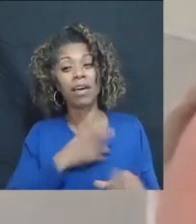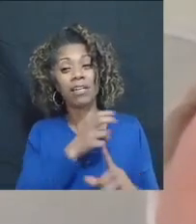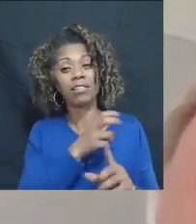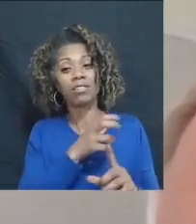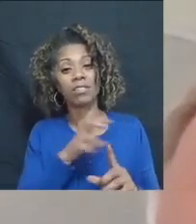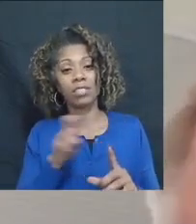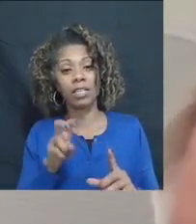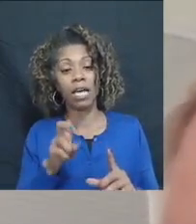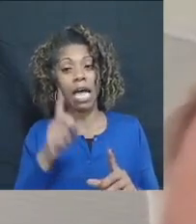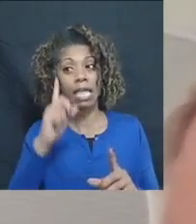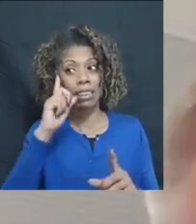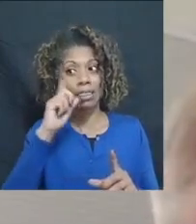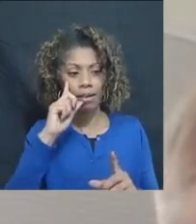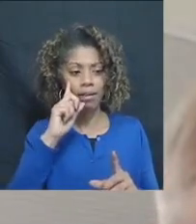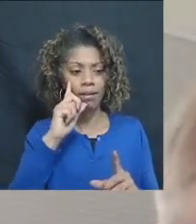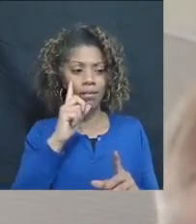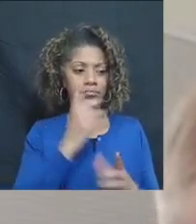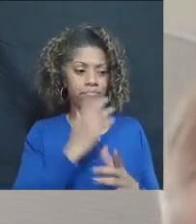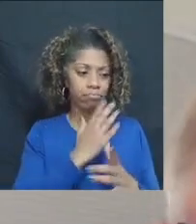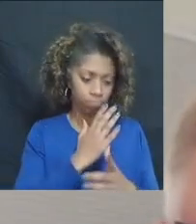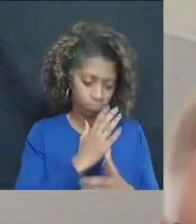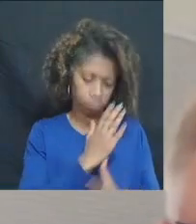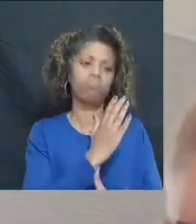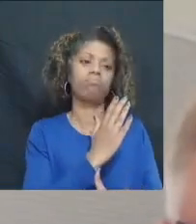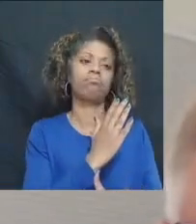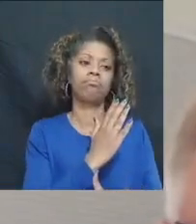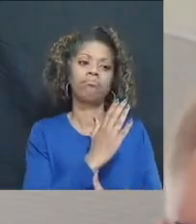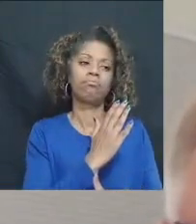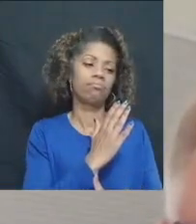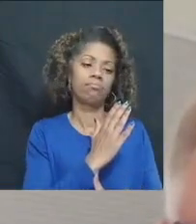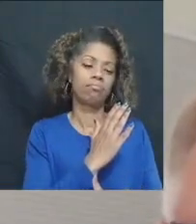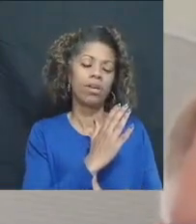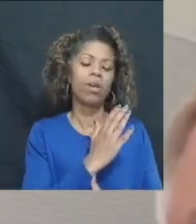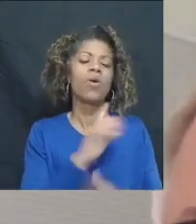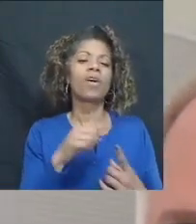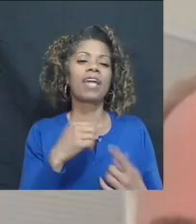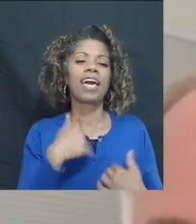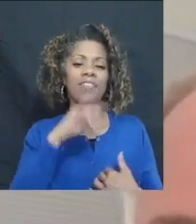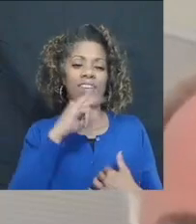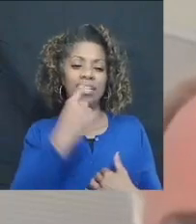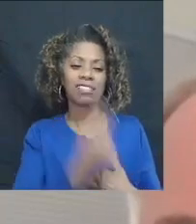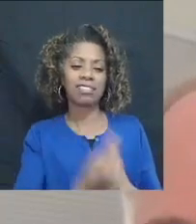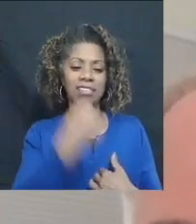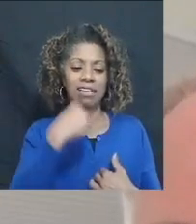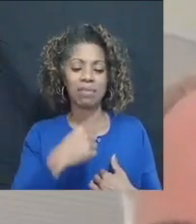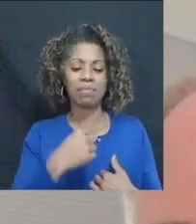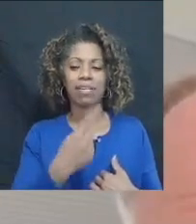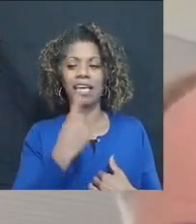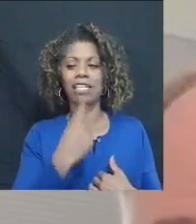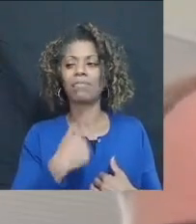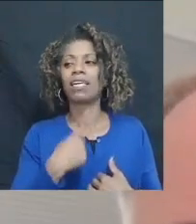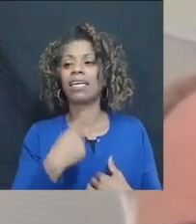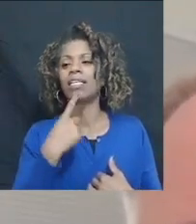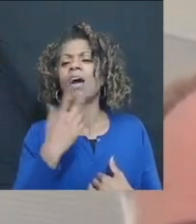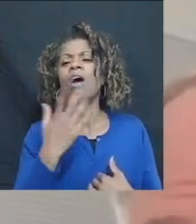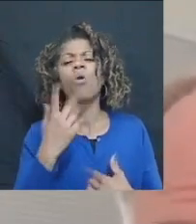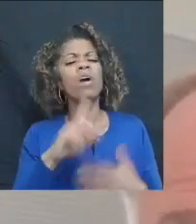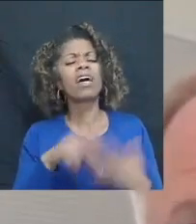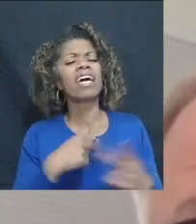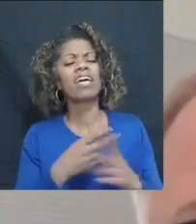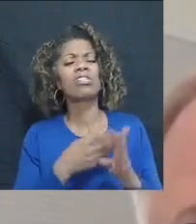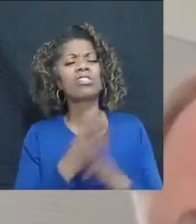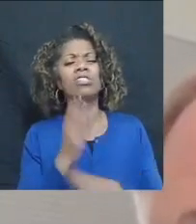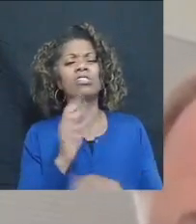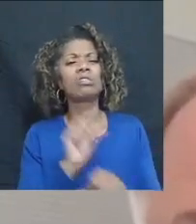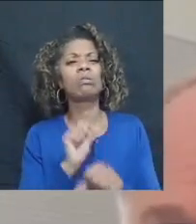go in life. And I always tell kids this, you know, when they come and ask for career advice, sometimes you just have to be open to what door is opening